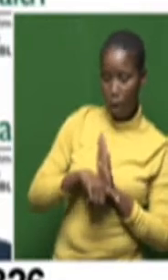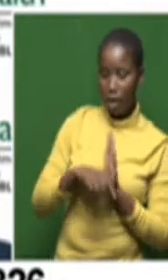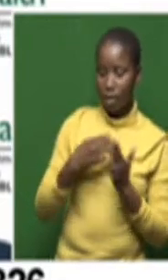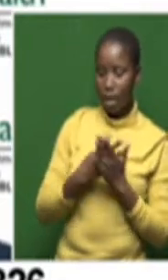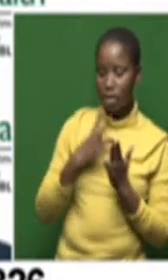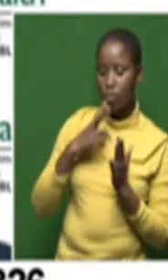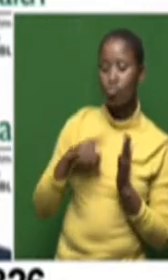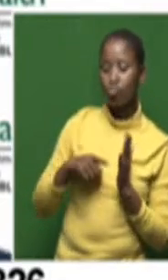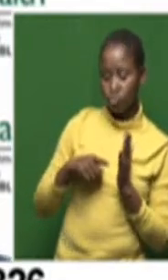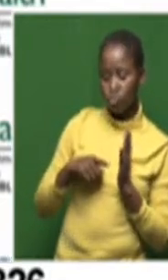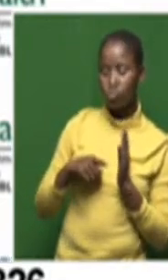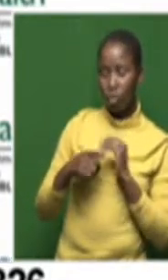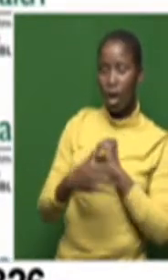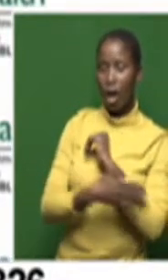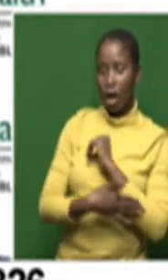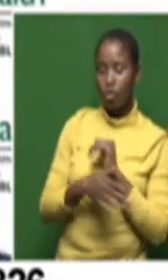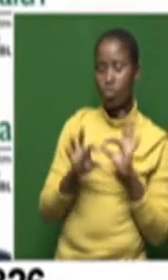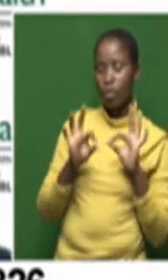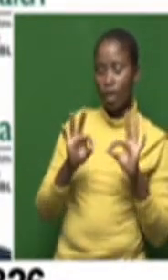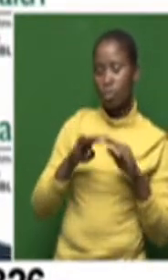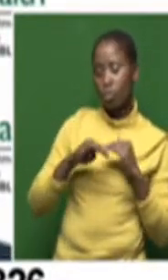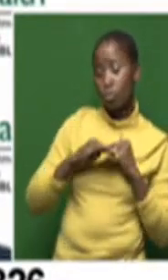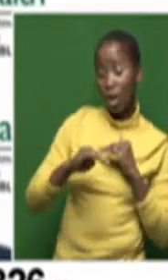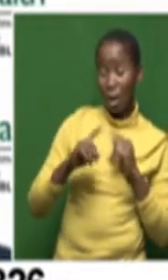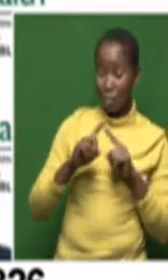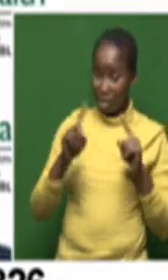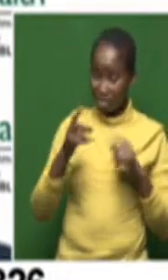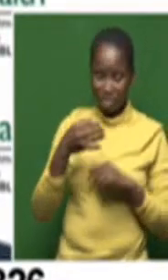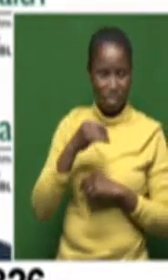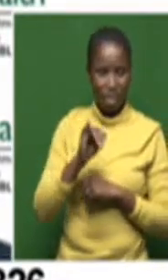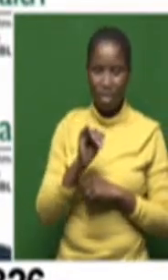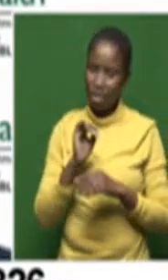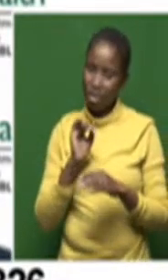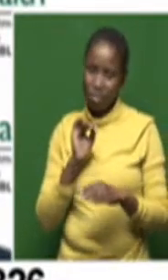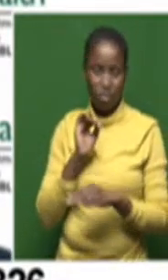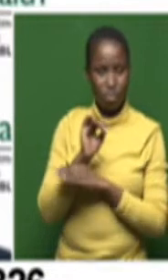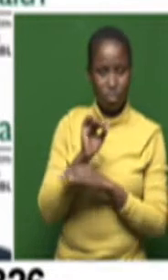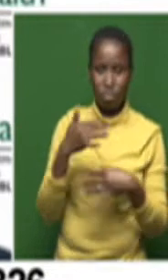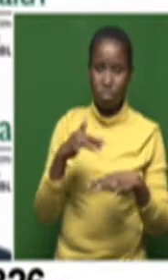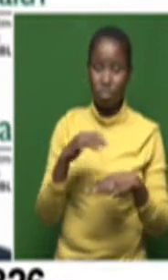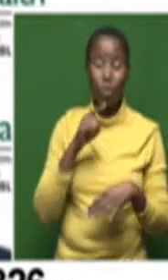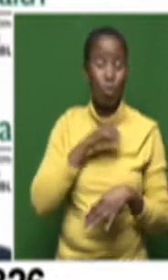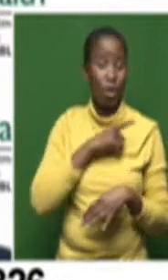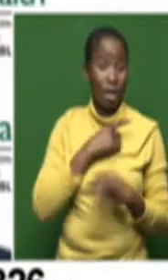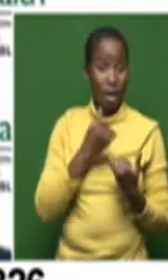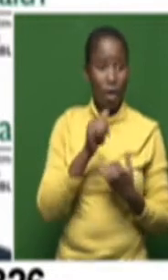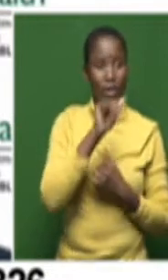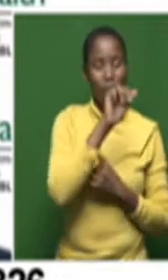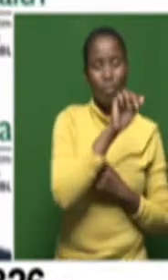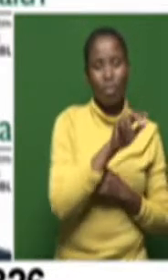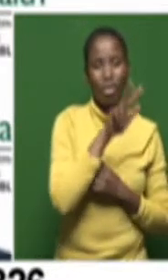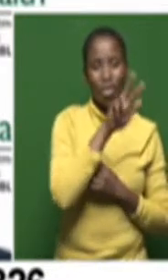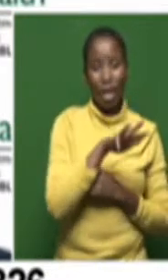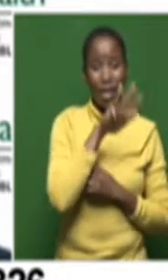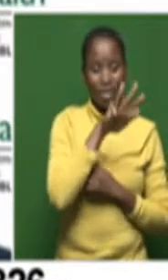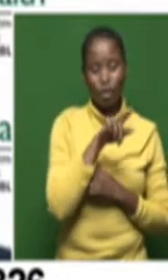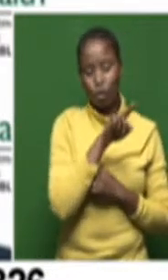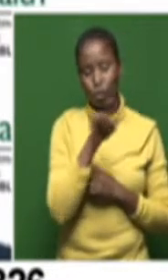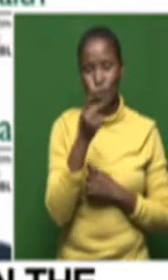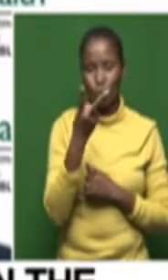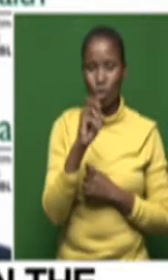the country is stabilizing. So we are still very high at an average of 19 to 20%.